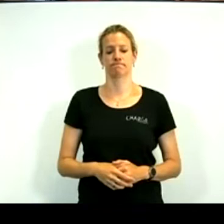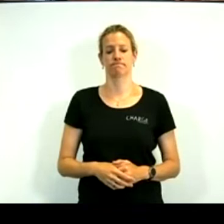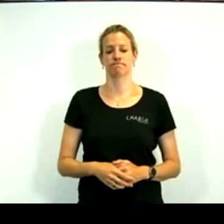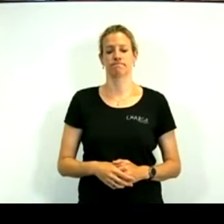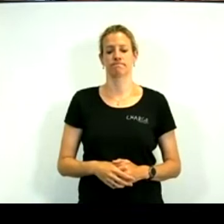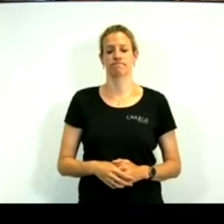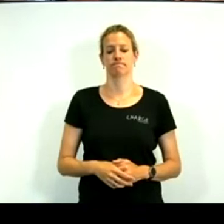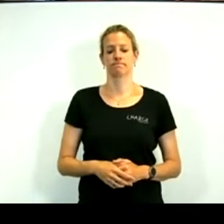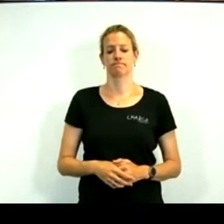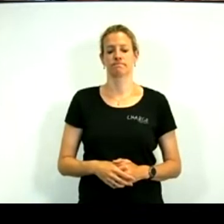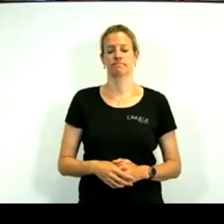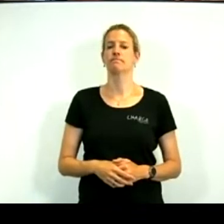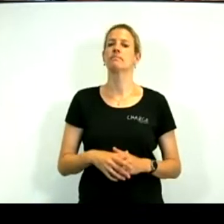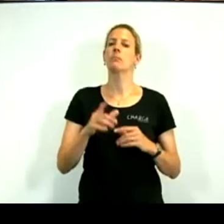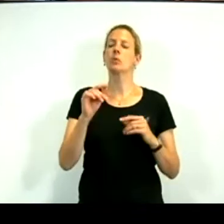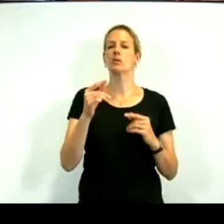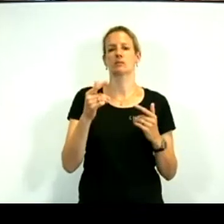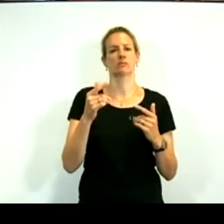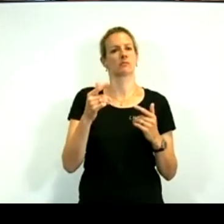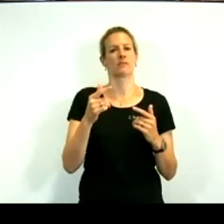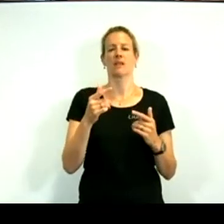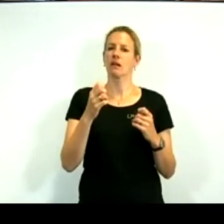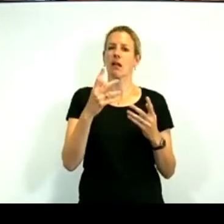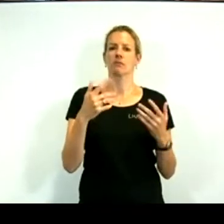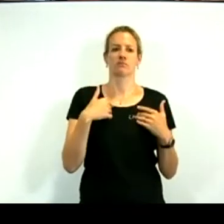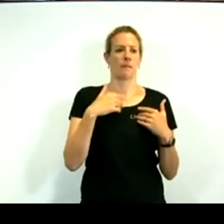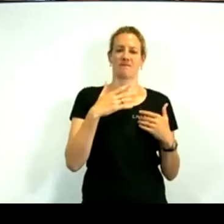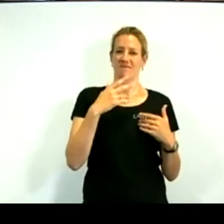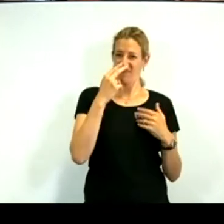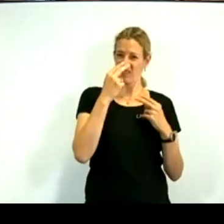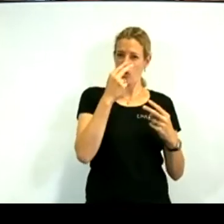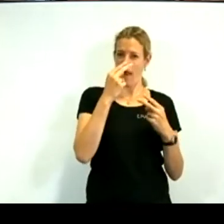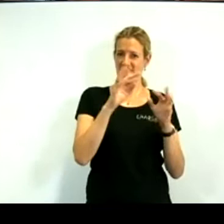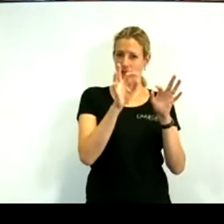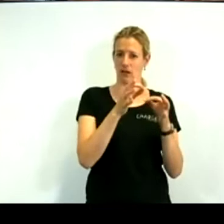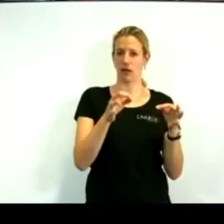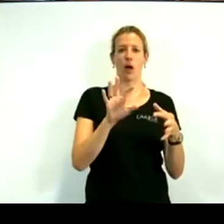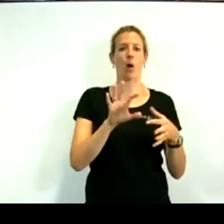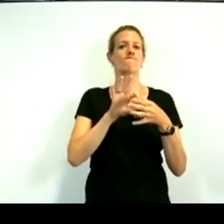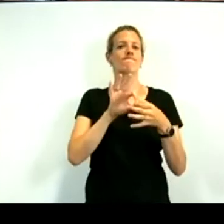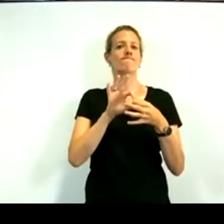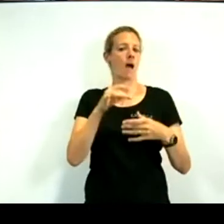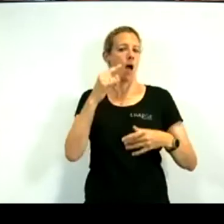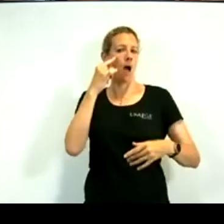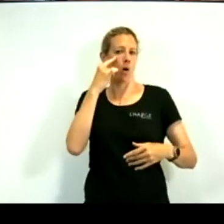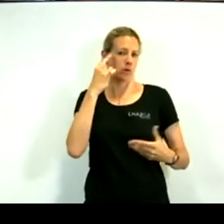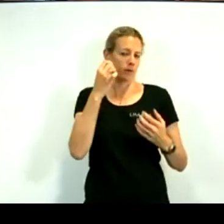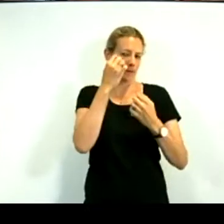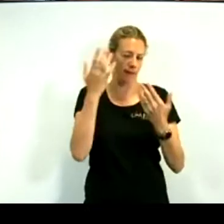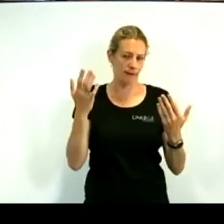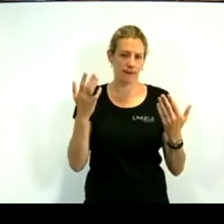to the condition of the eye. So we do need the vision specialists, the ophthalmologist,